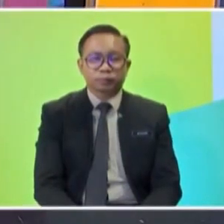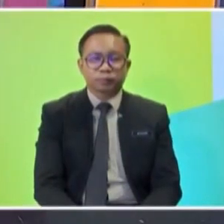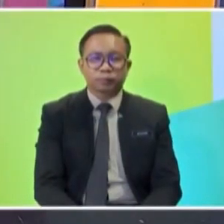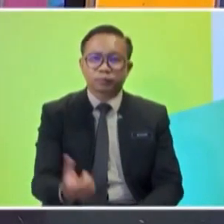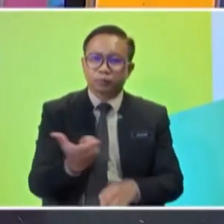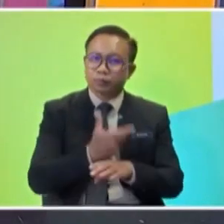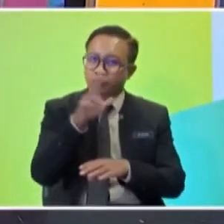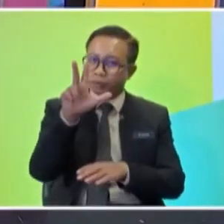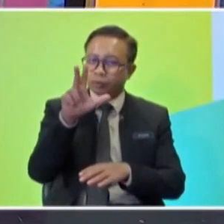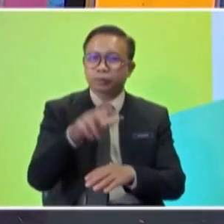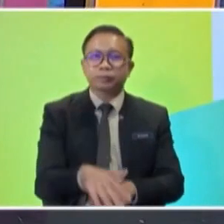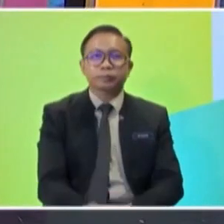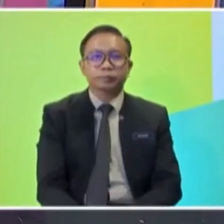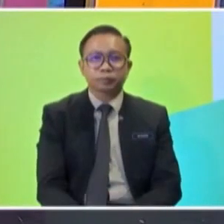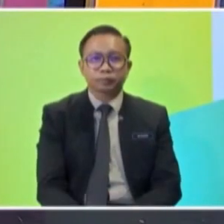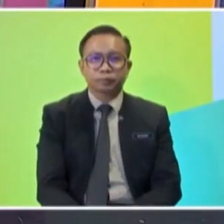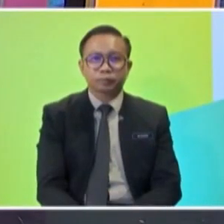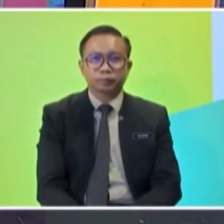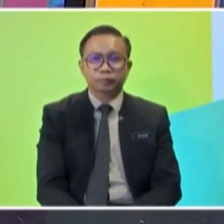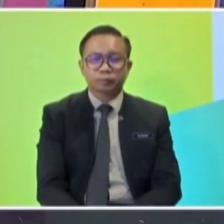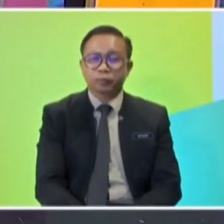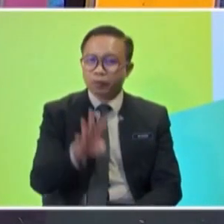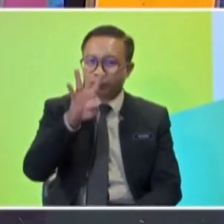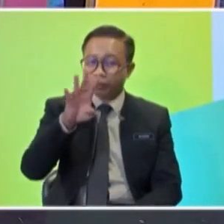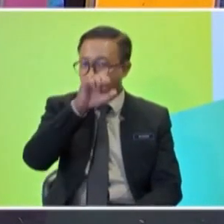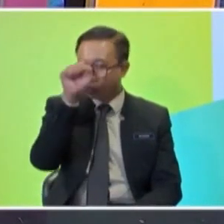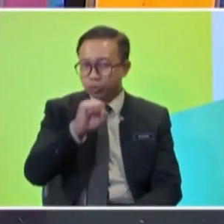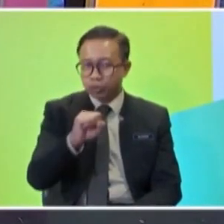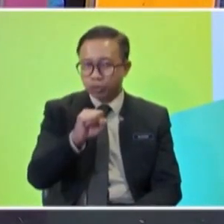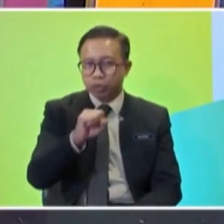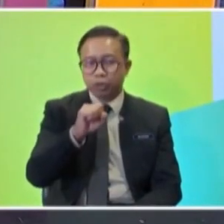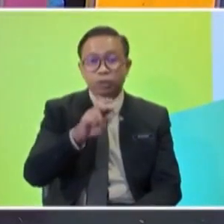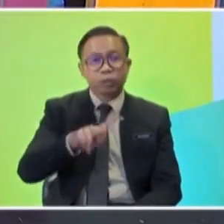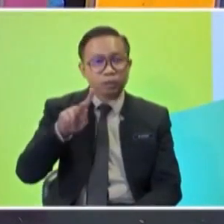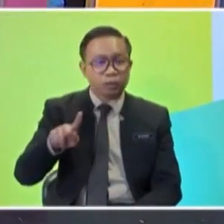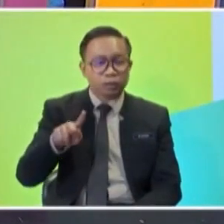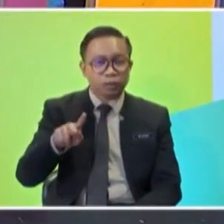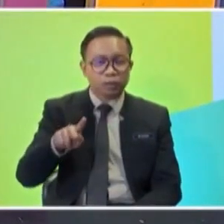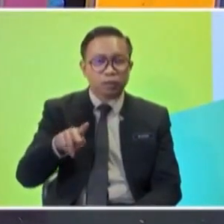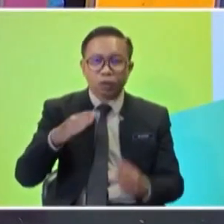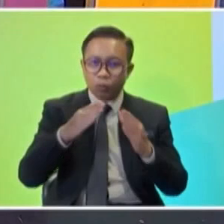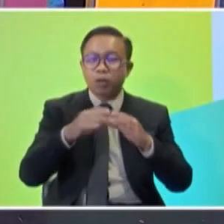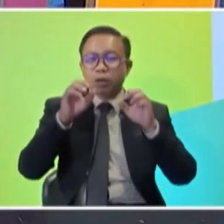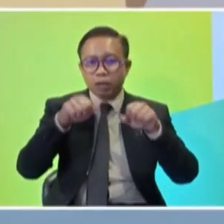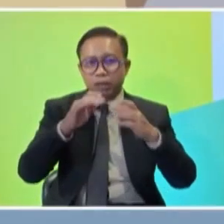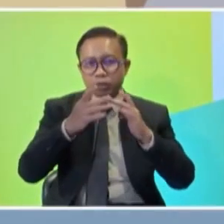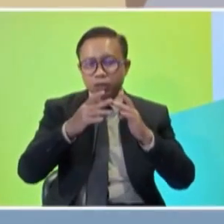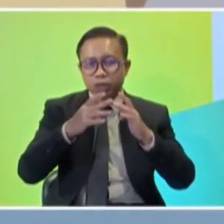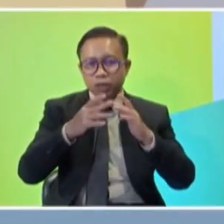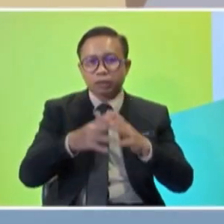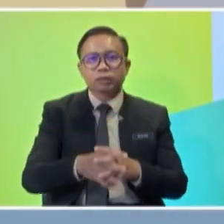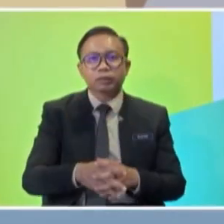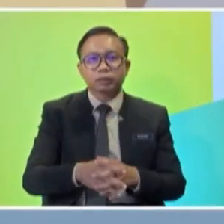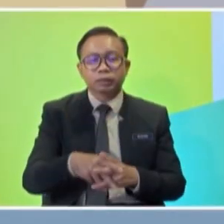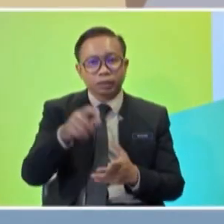practice 3 now. Okay, we have 4 questions here, kids at home. And Google Meets Kit, you can try all these questions. I